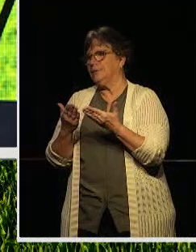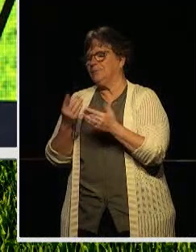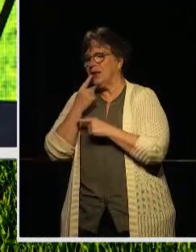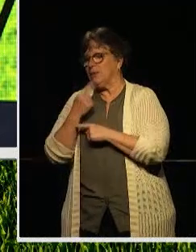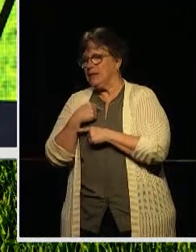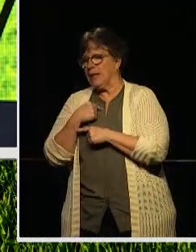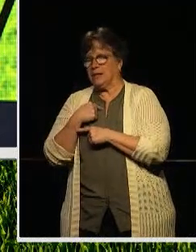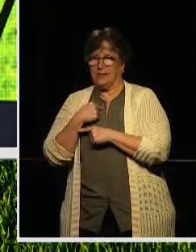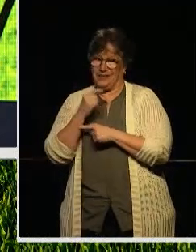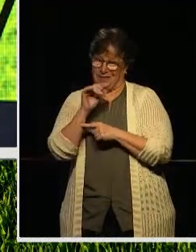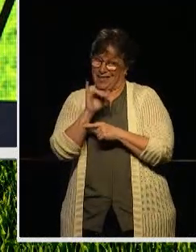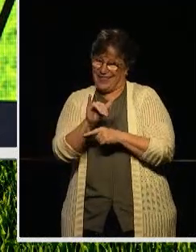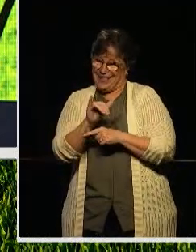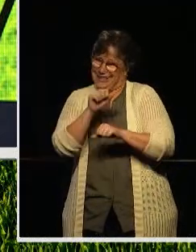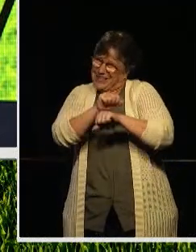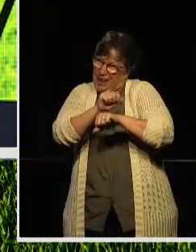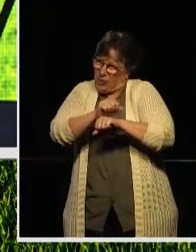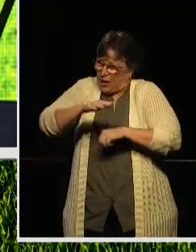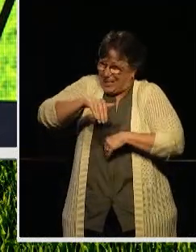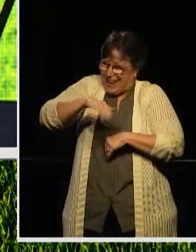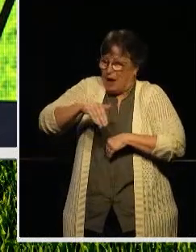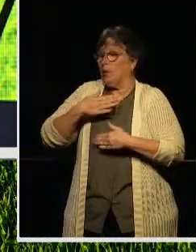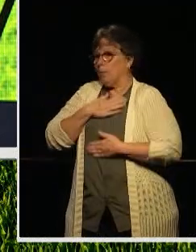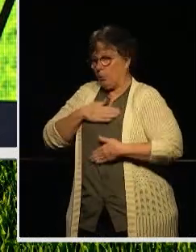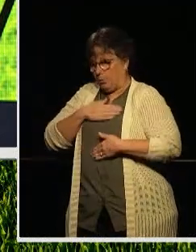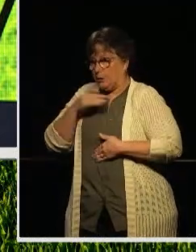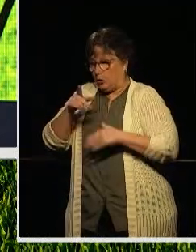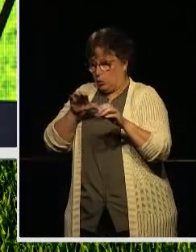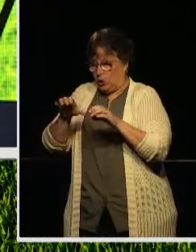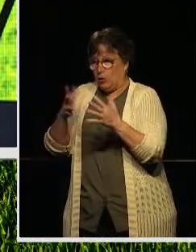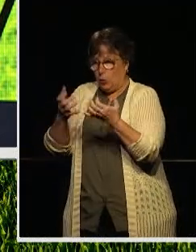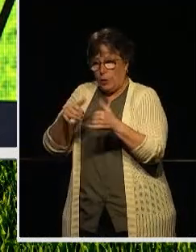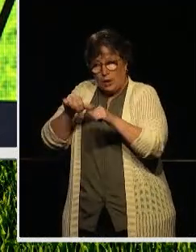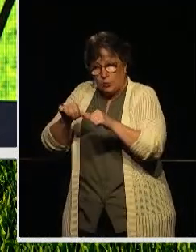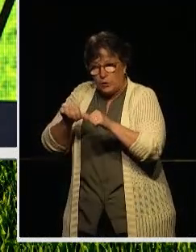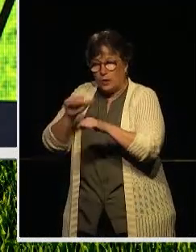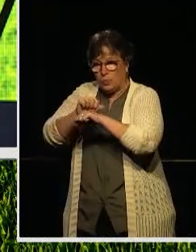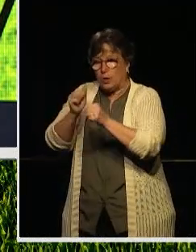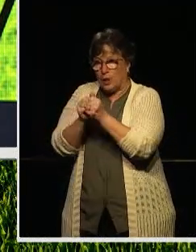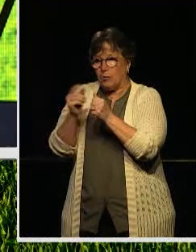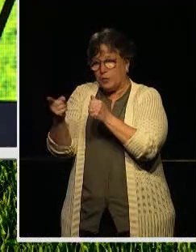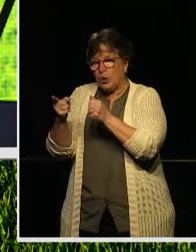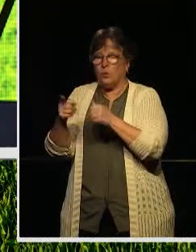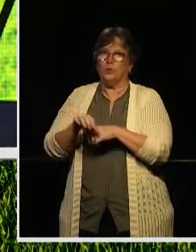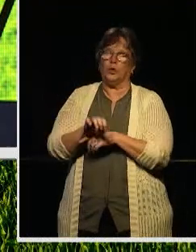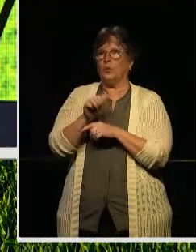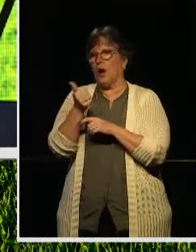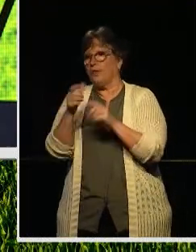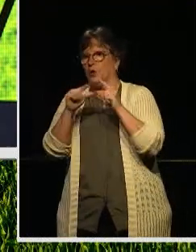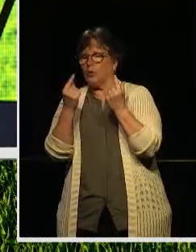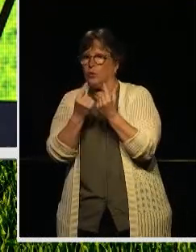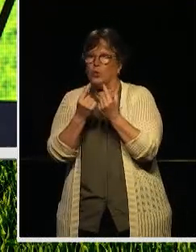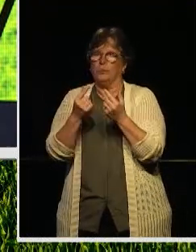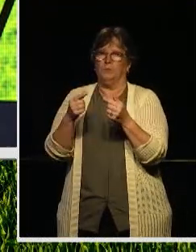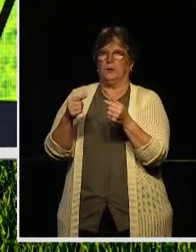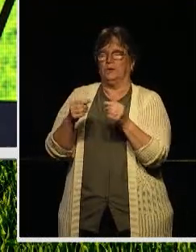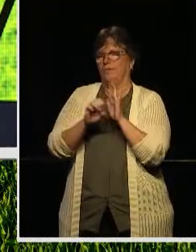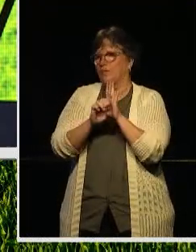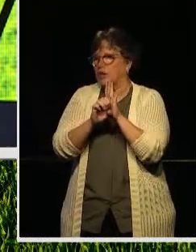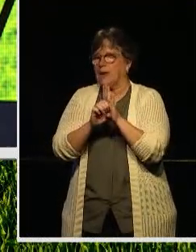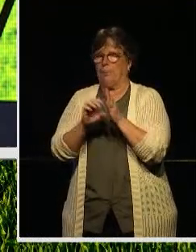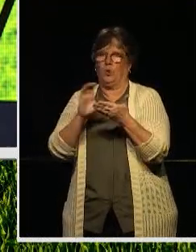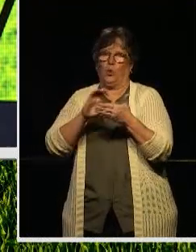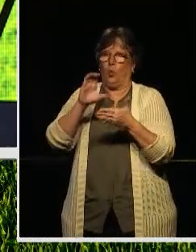but we really appreciate what you're doing and we'd love to continue working with you, to, groups like the Cornell Agritech team who